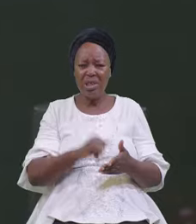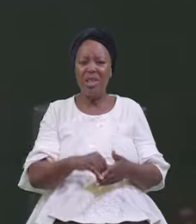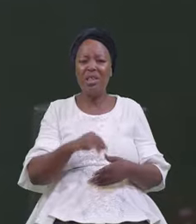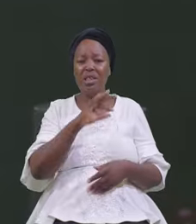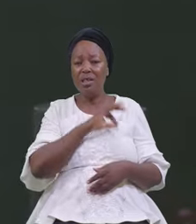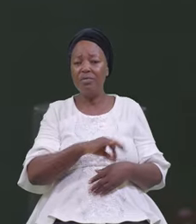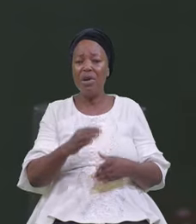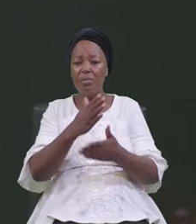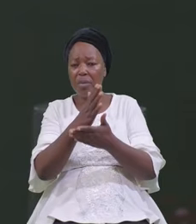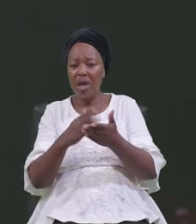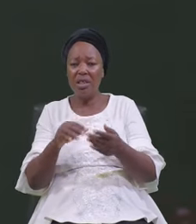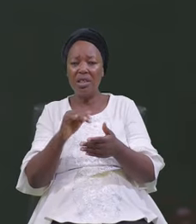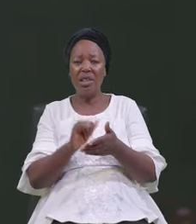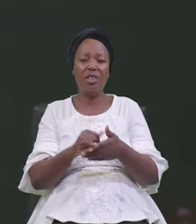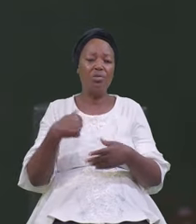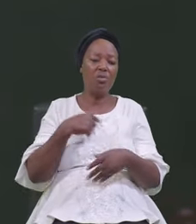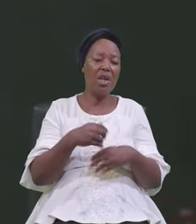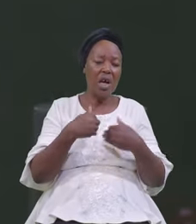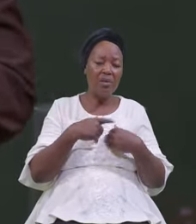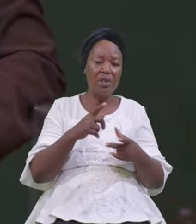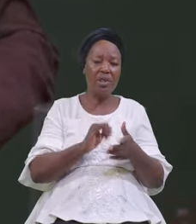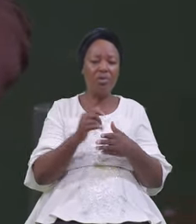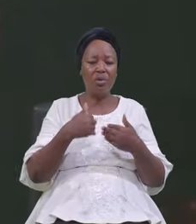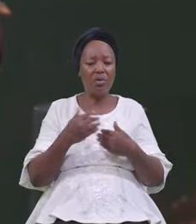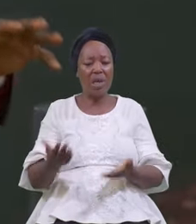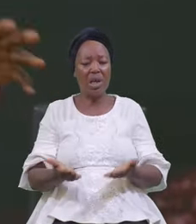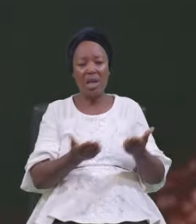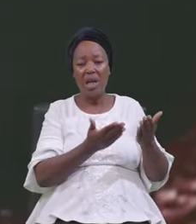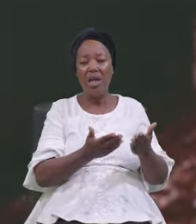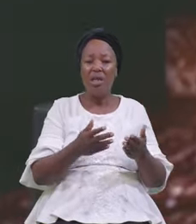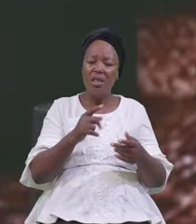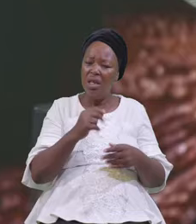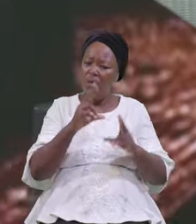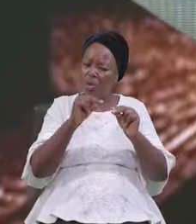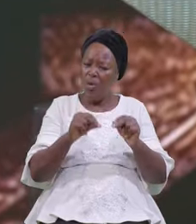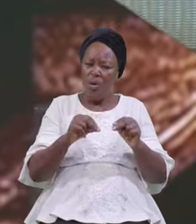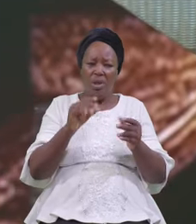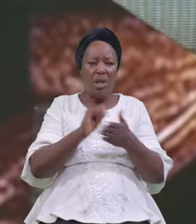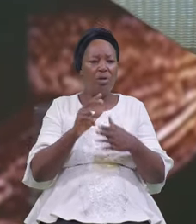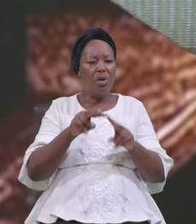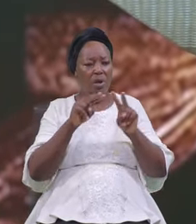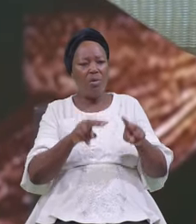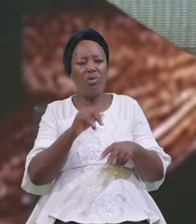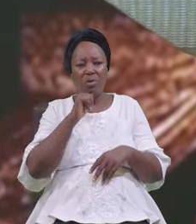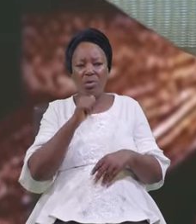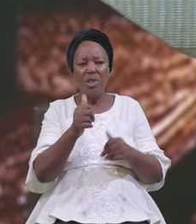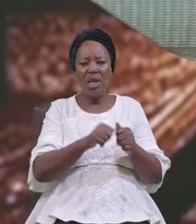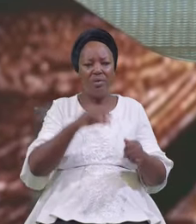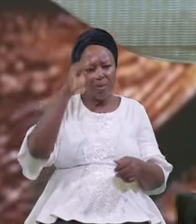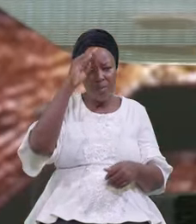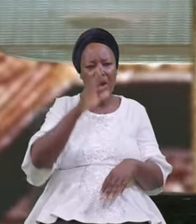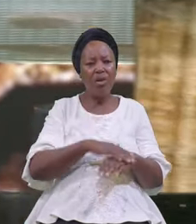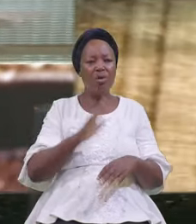parts of the tabernacle they were to carry. No, it says, look not every man on his